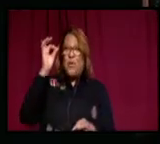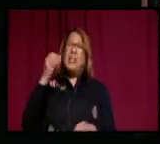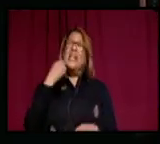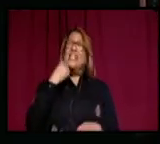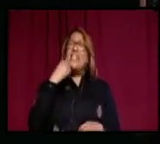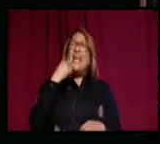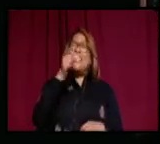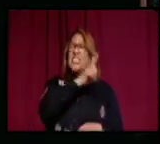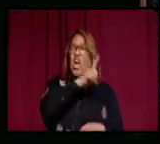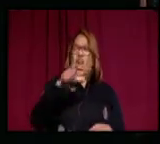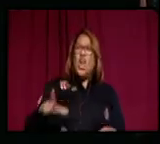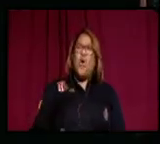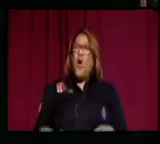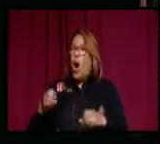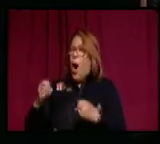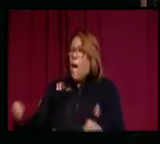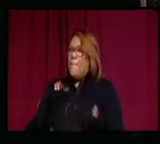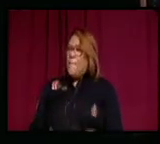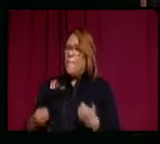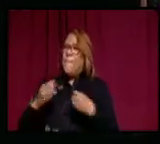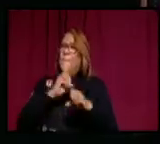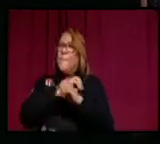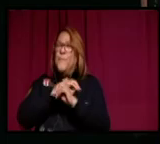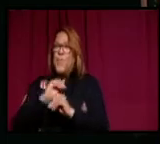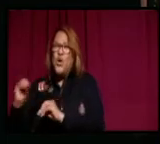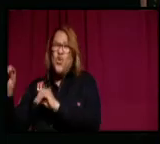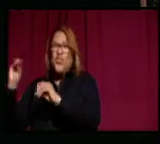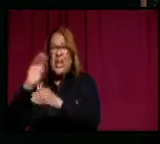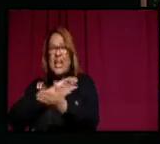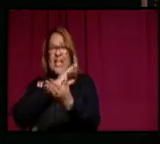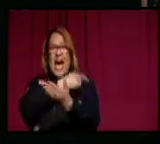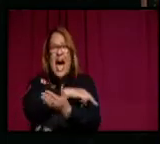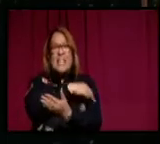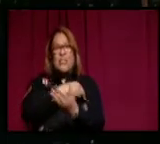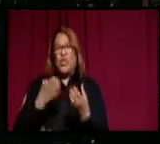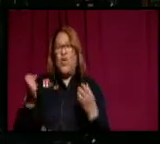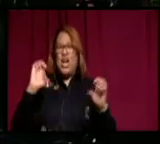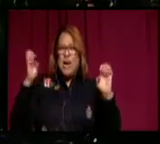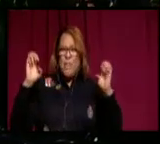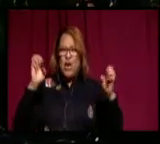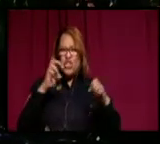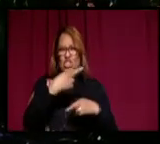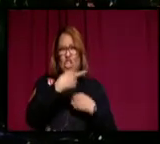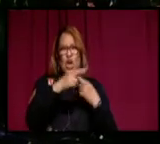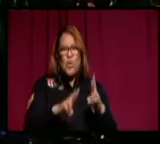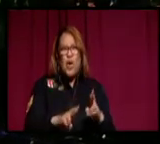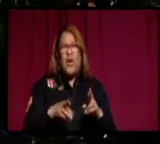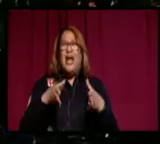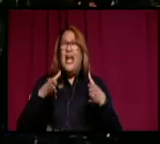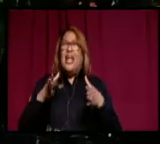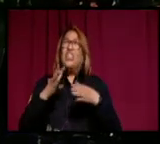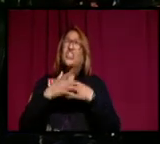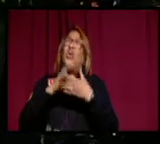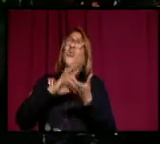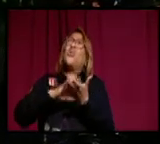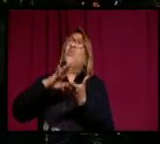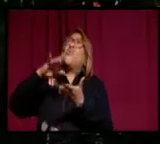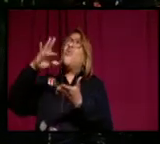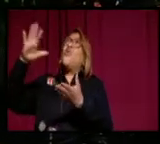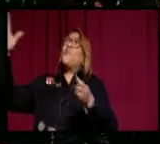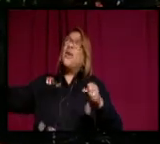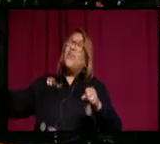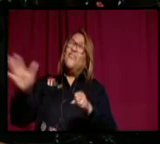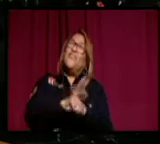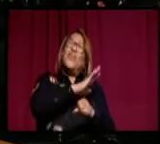of hosts. God, move in the hospital. Move right now in the emergency room. God, let your glory fill the floors in the name